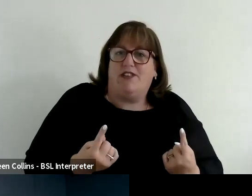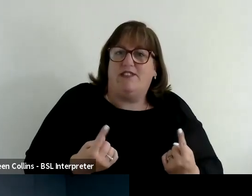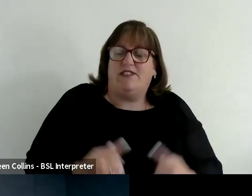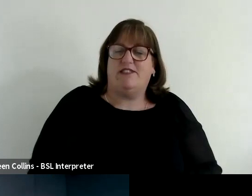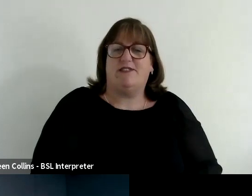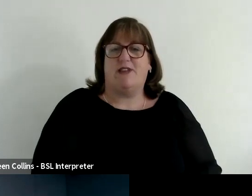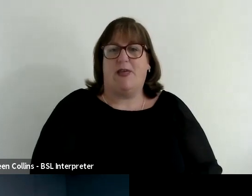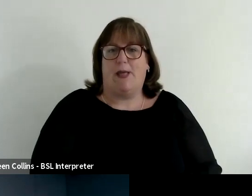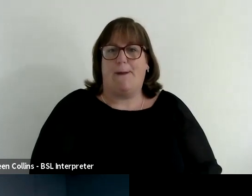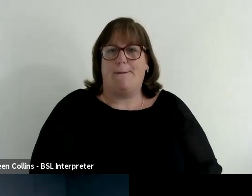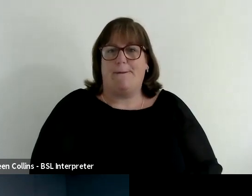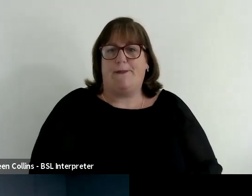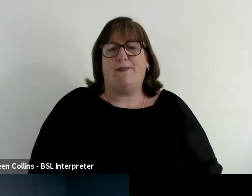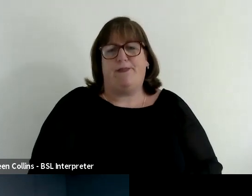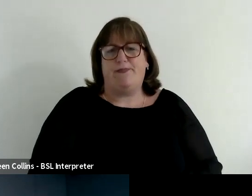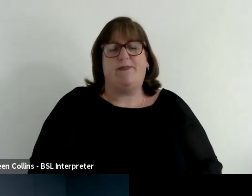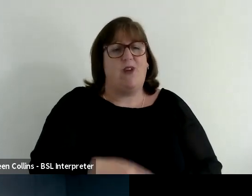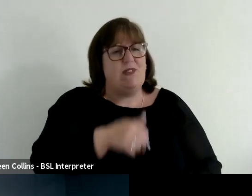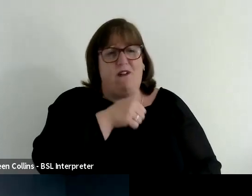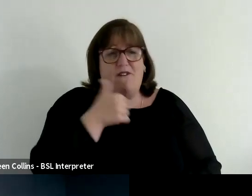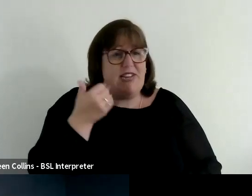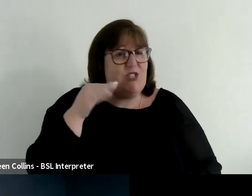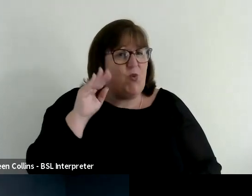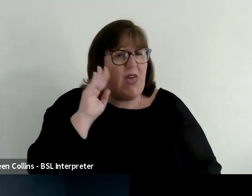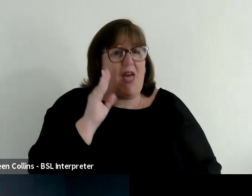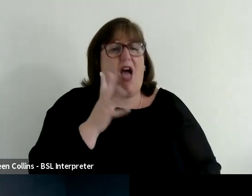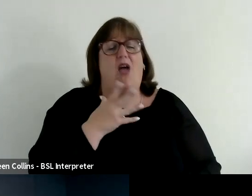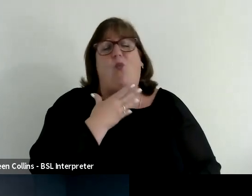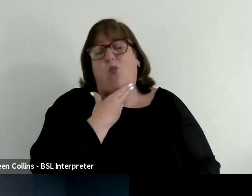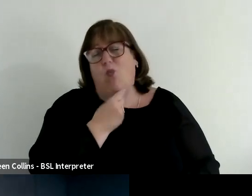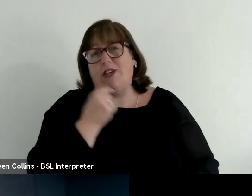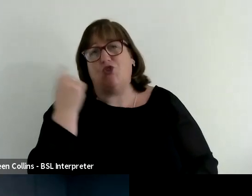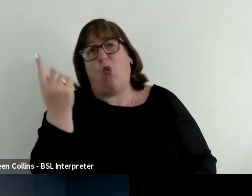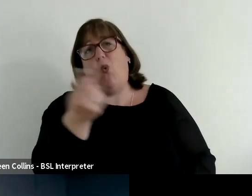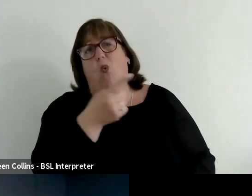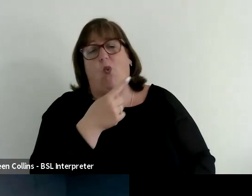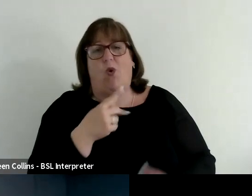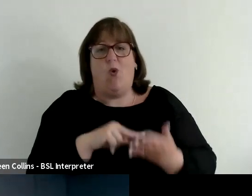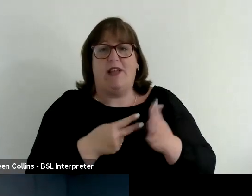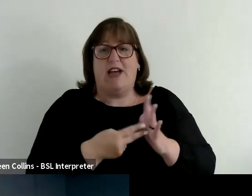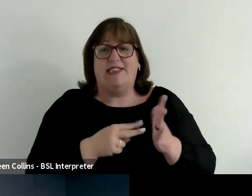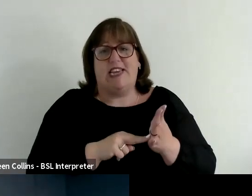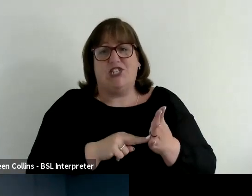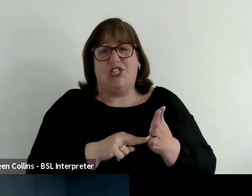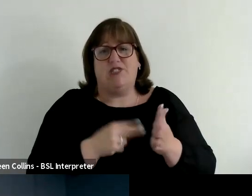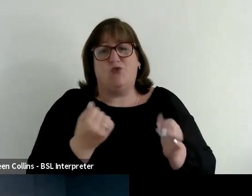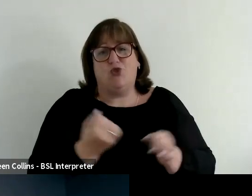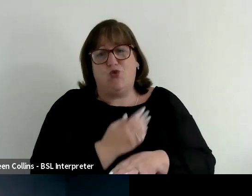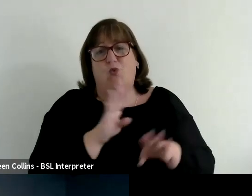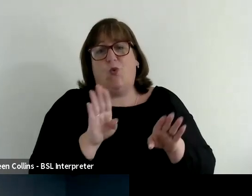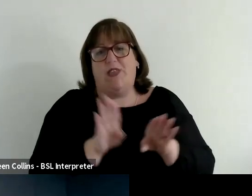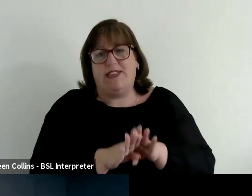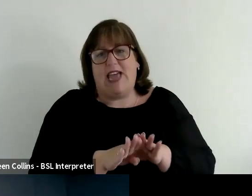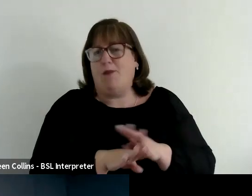hear. And I would love all organisations to embrace that, rather Only, than yeah. putting people in a you've got to dress in a certain